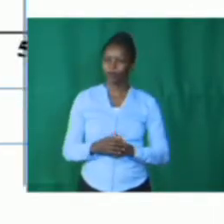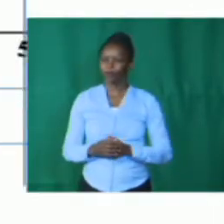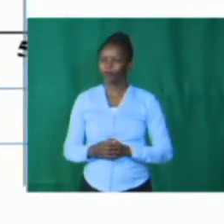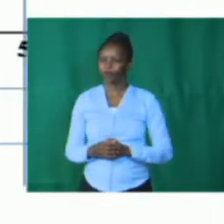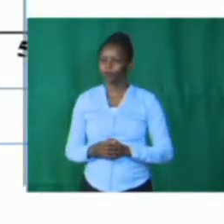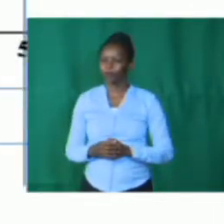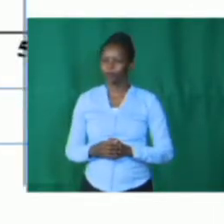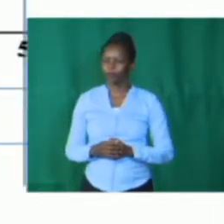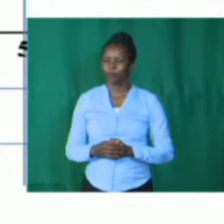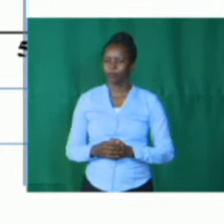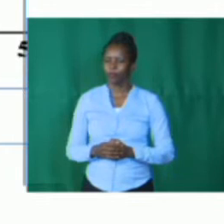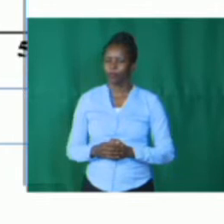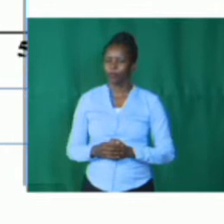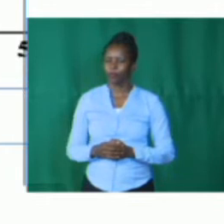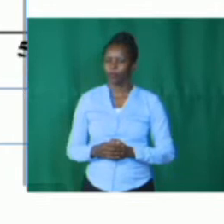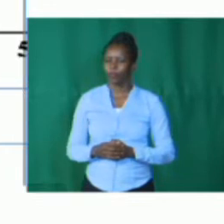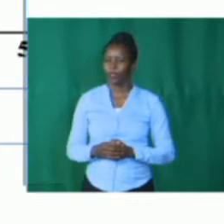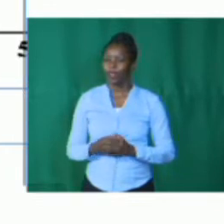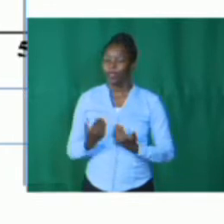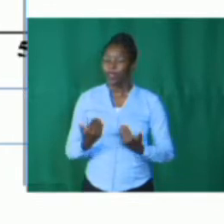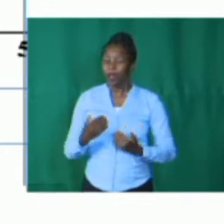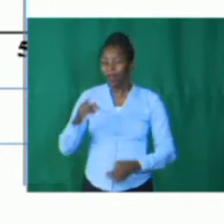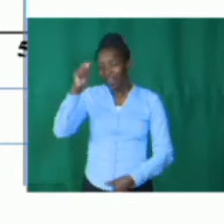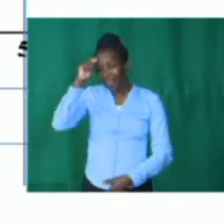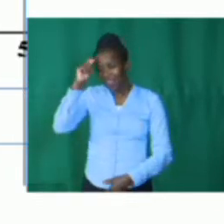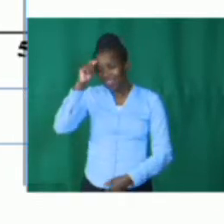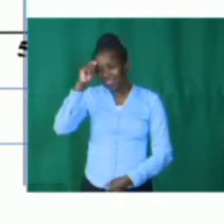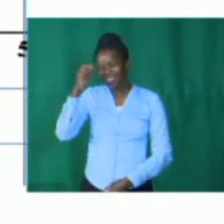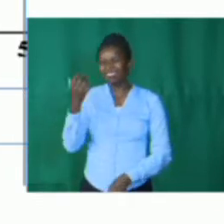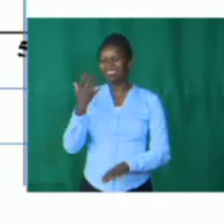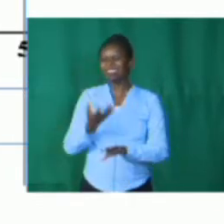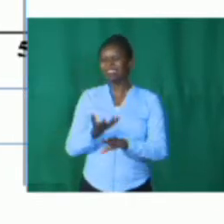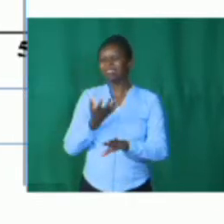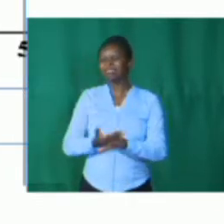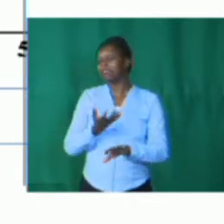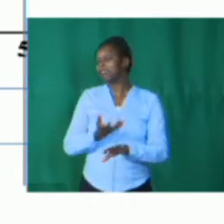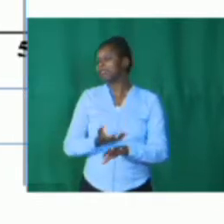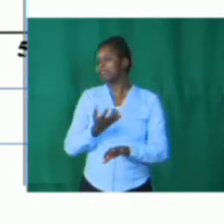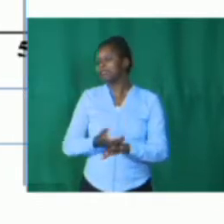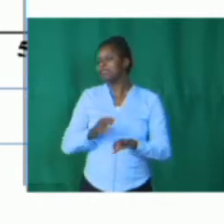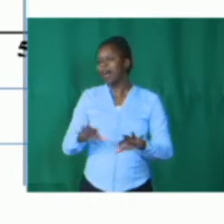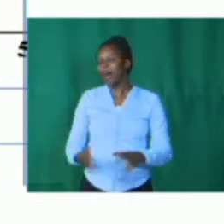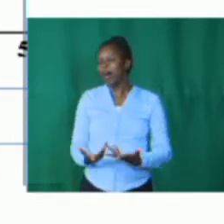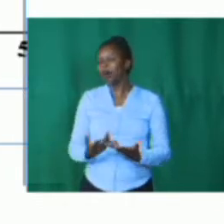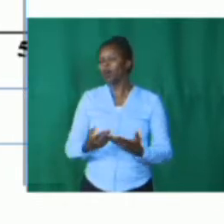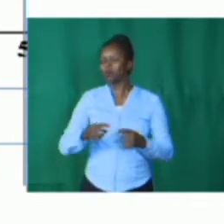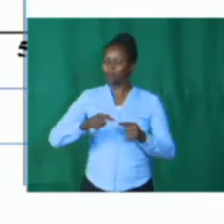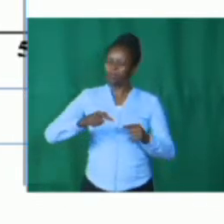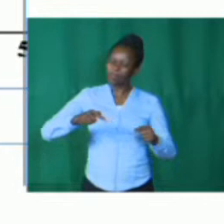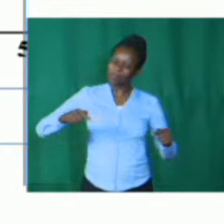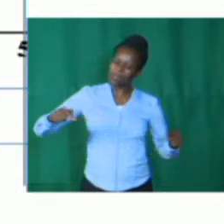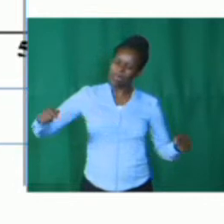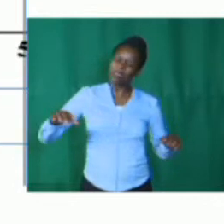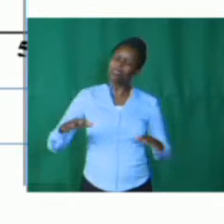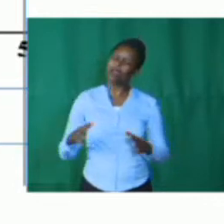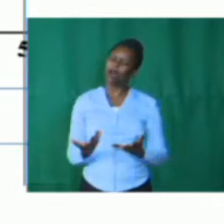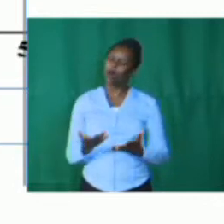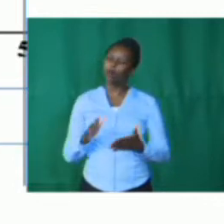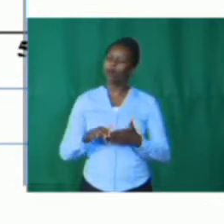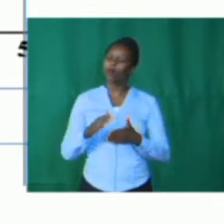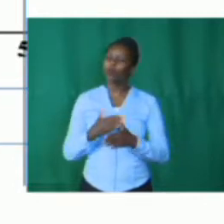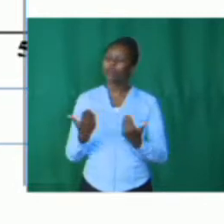I'm sure now, students, you are struggling to find the length of this line segment. Why? This line segment